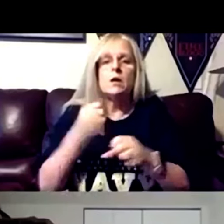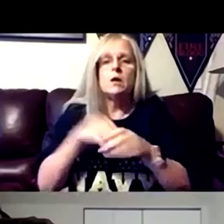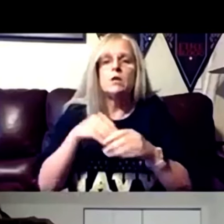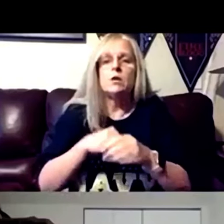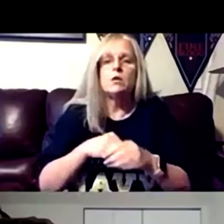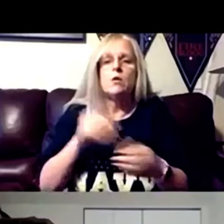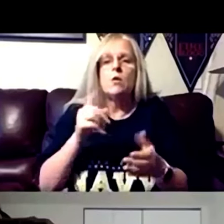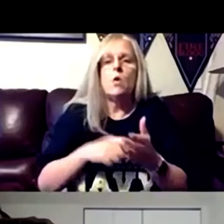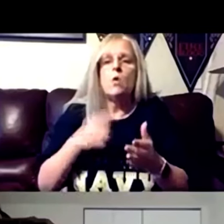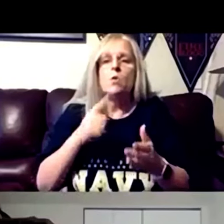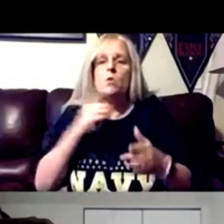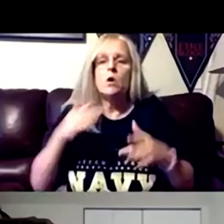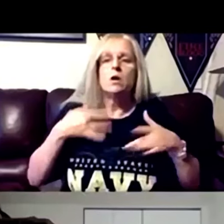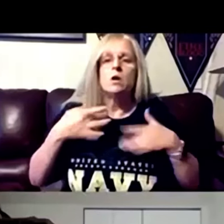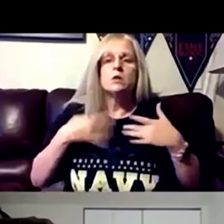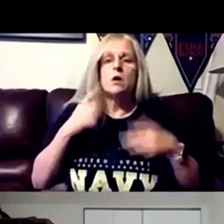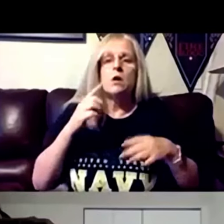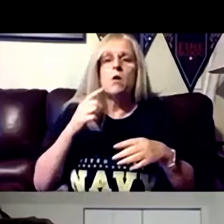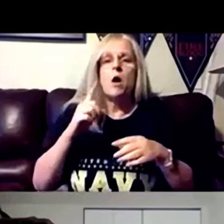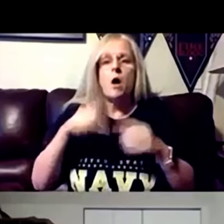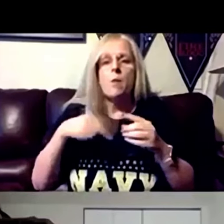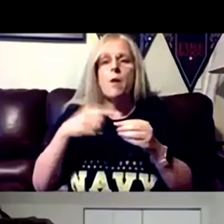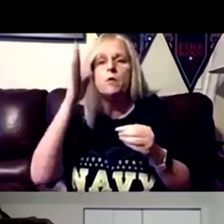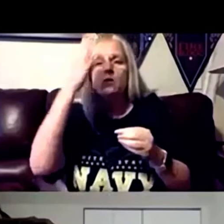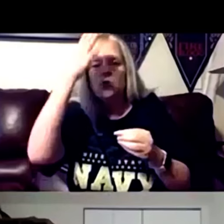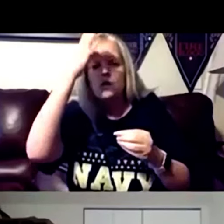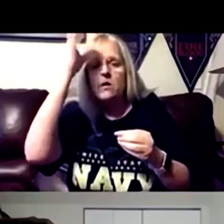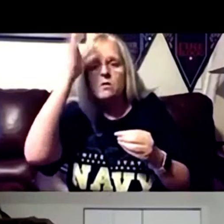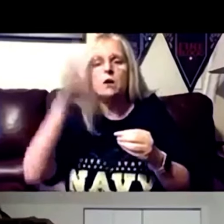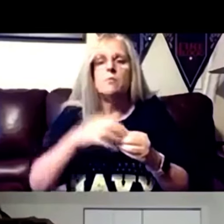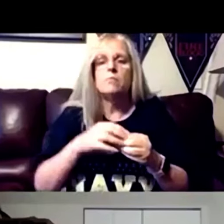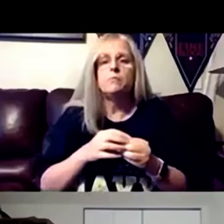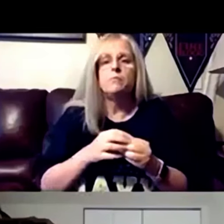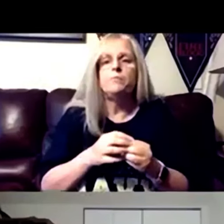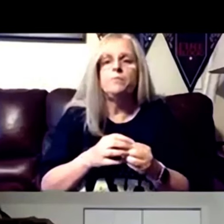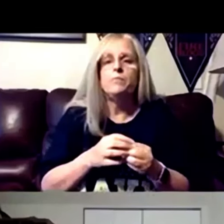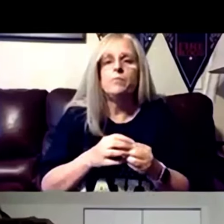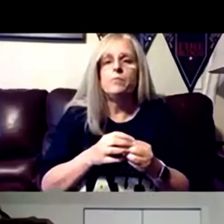really exciting with these concepts, these 4 concepts